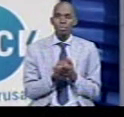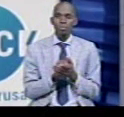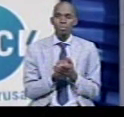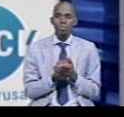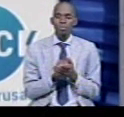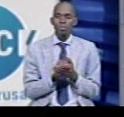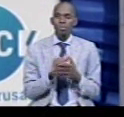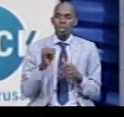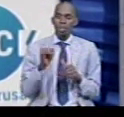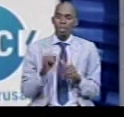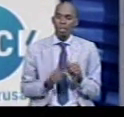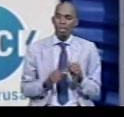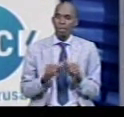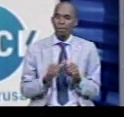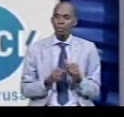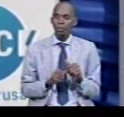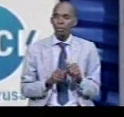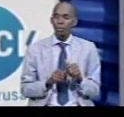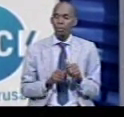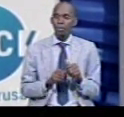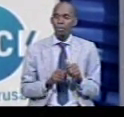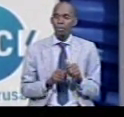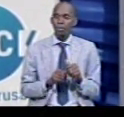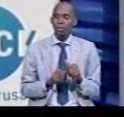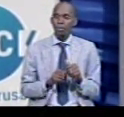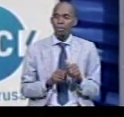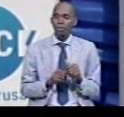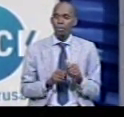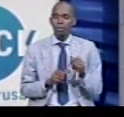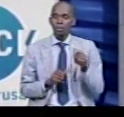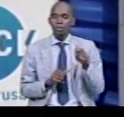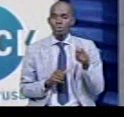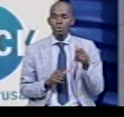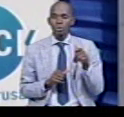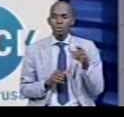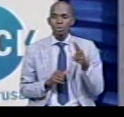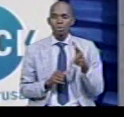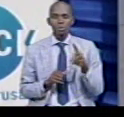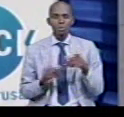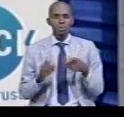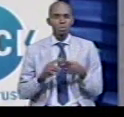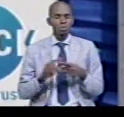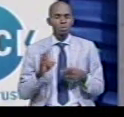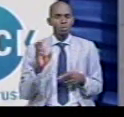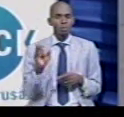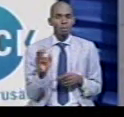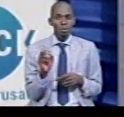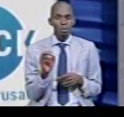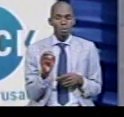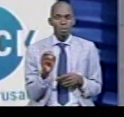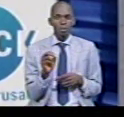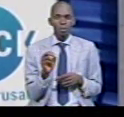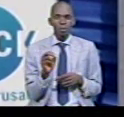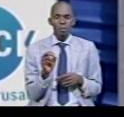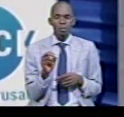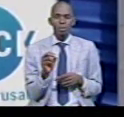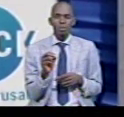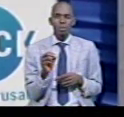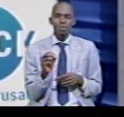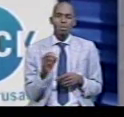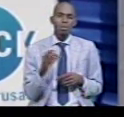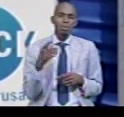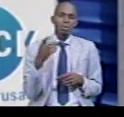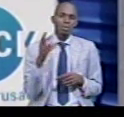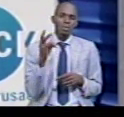26 to 30, that is 17 years now, the convener, Pastor